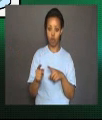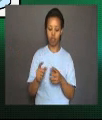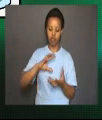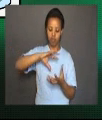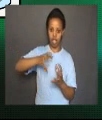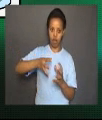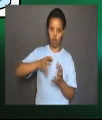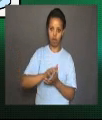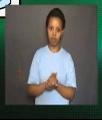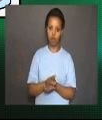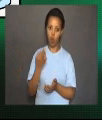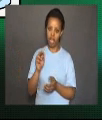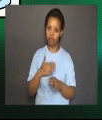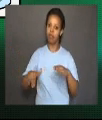sealed.